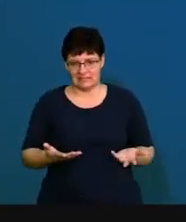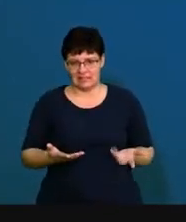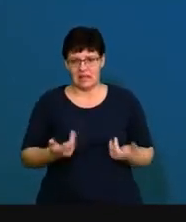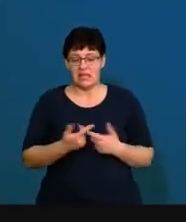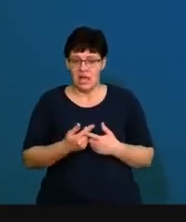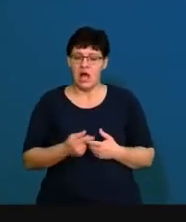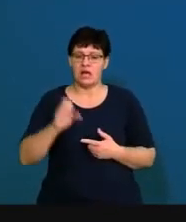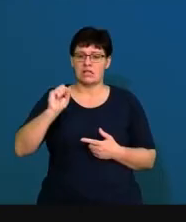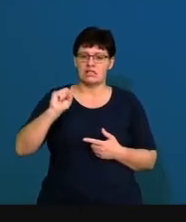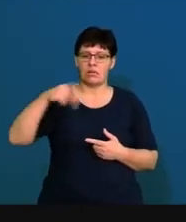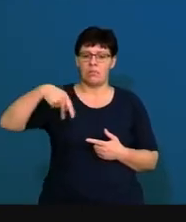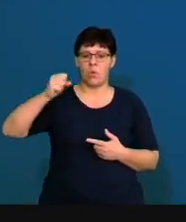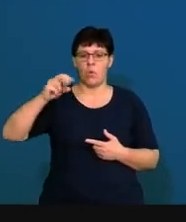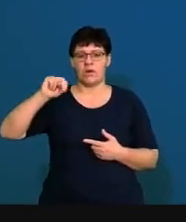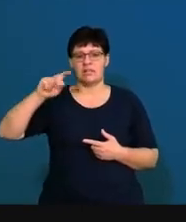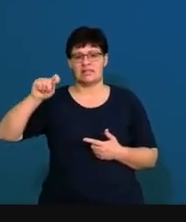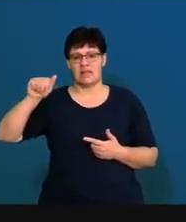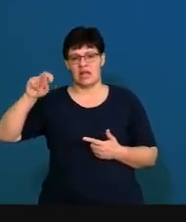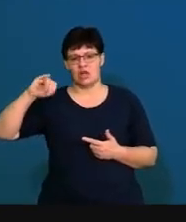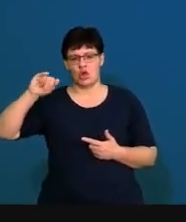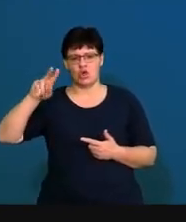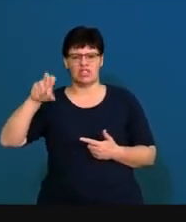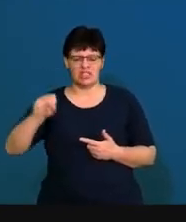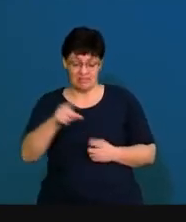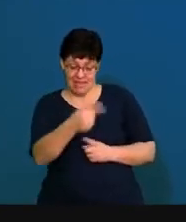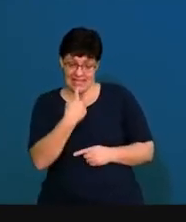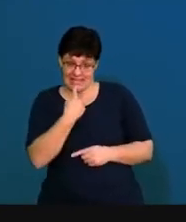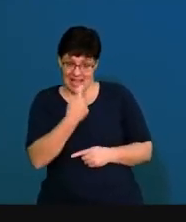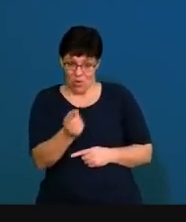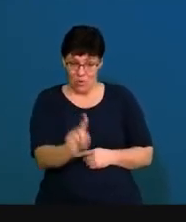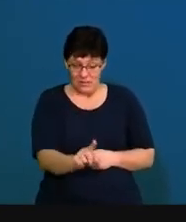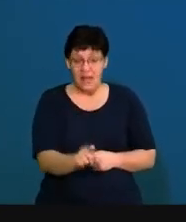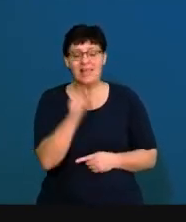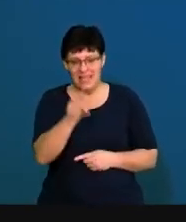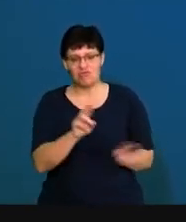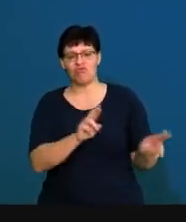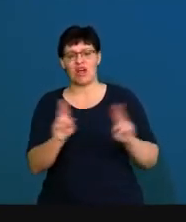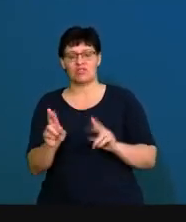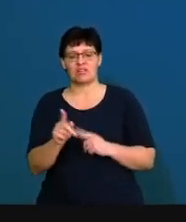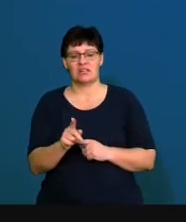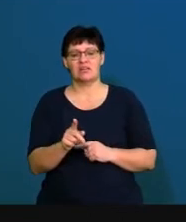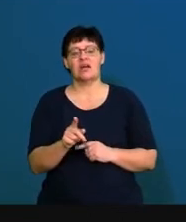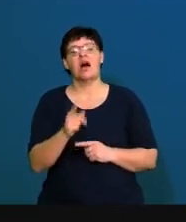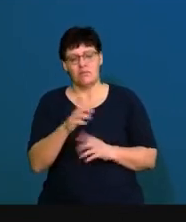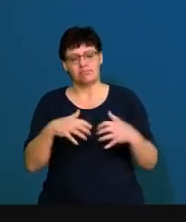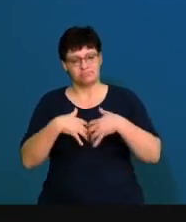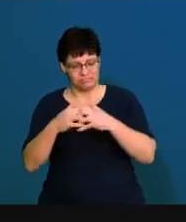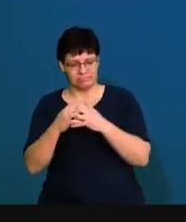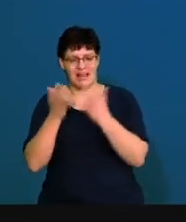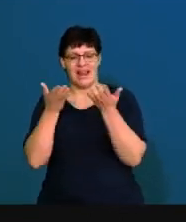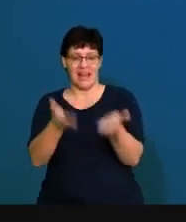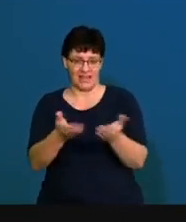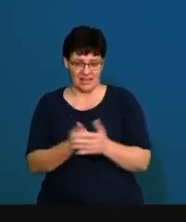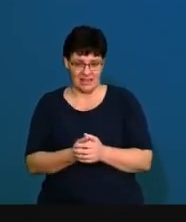implication of the spontaneous nature of this electrochemical cell suggests that this reaction will, if set up